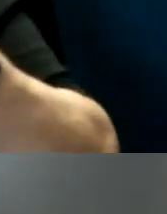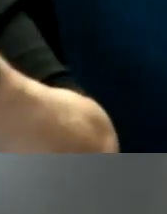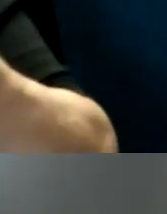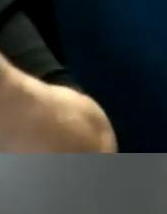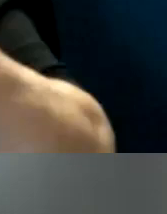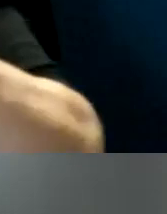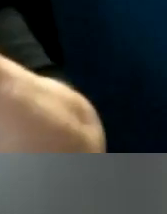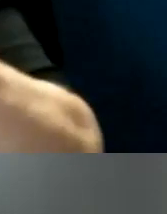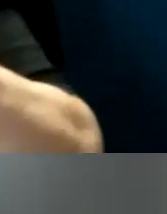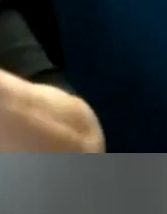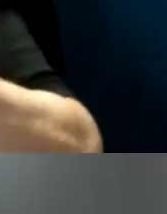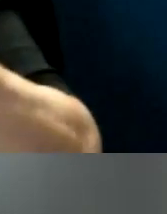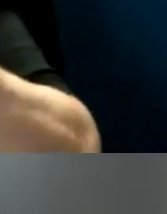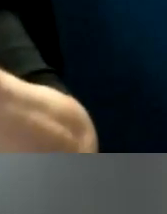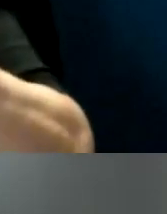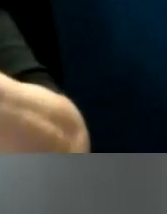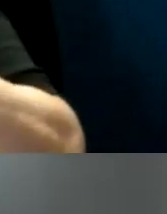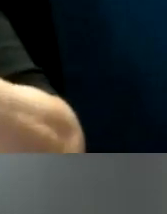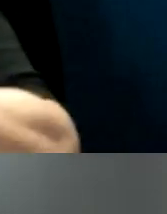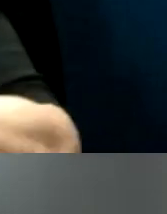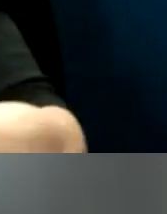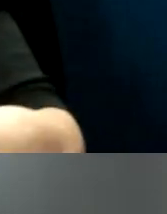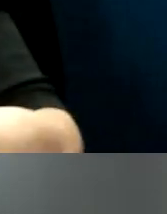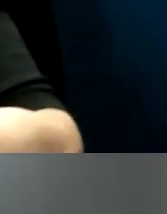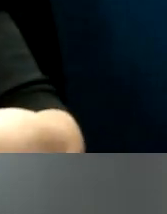links. And if you have any questions,